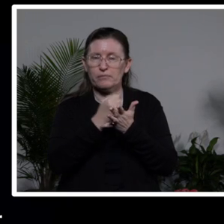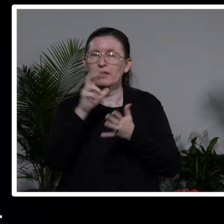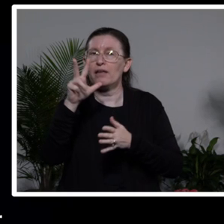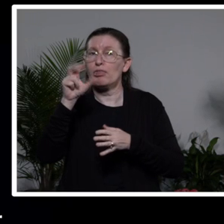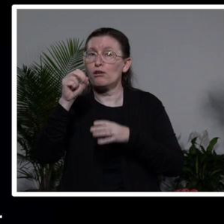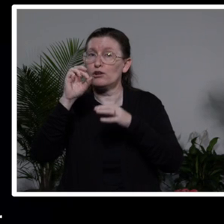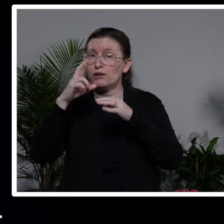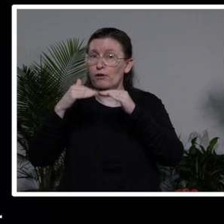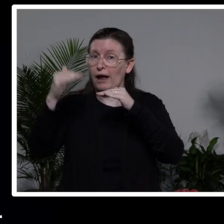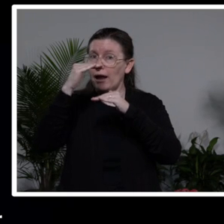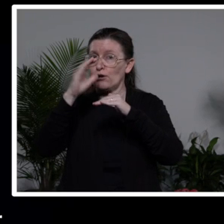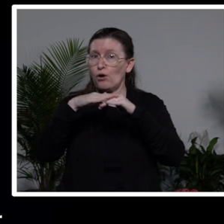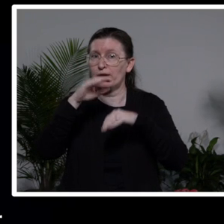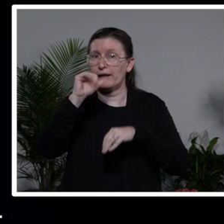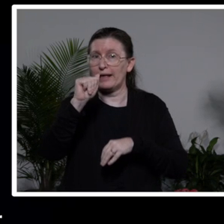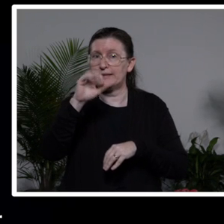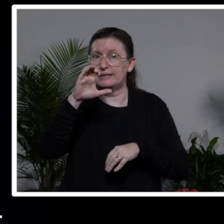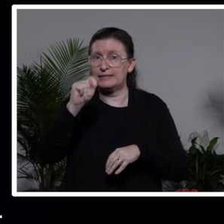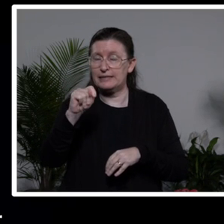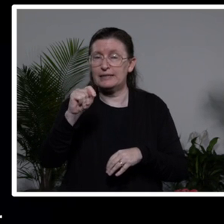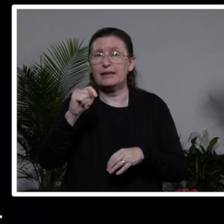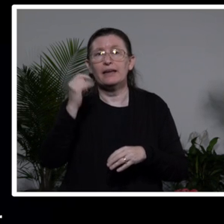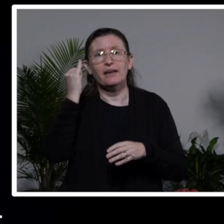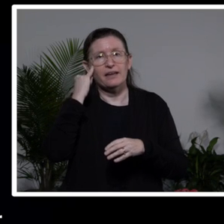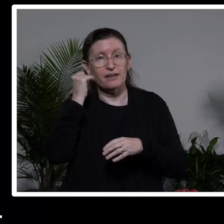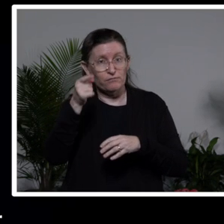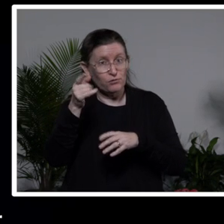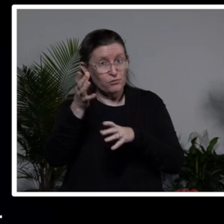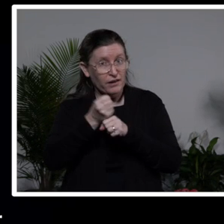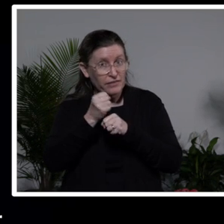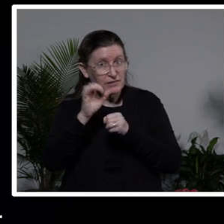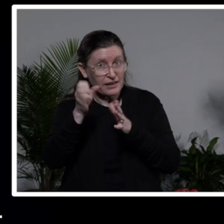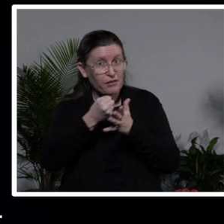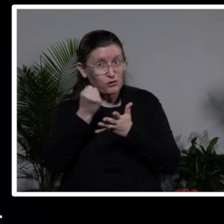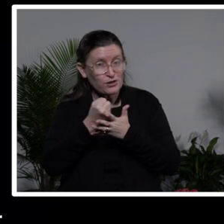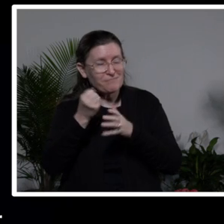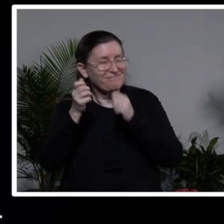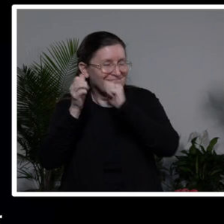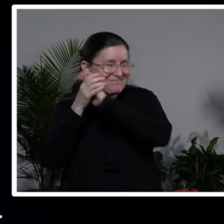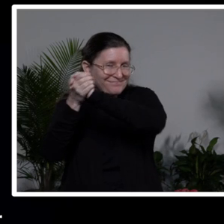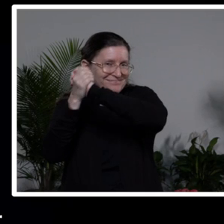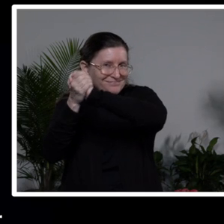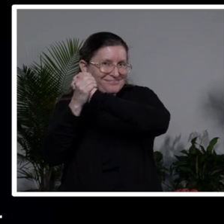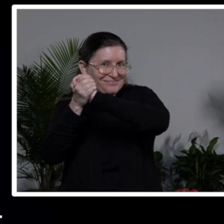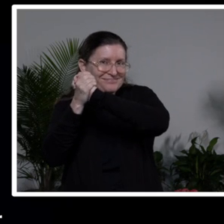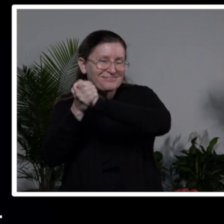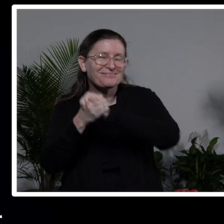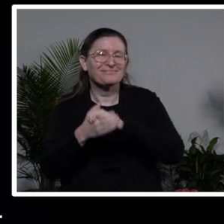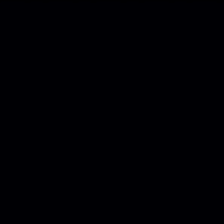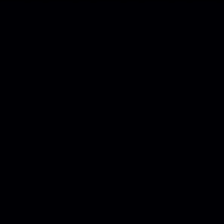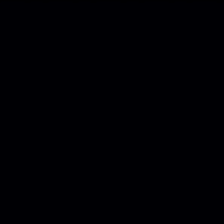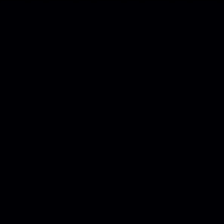scoring 30 or higher on the ACT. If you received a Bright Flight Scholarship, congratulations.